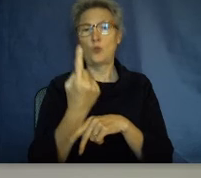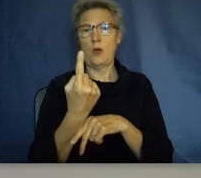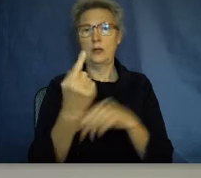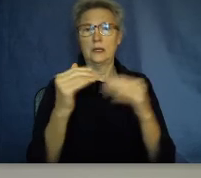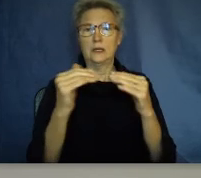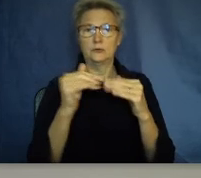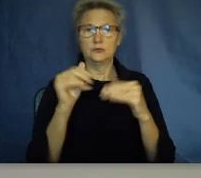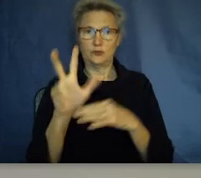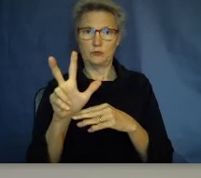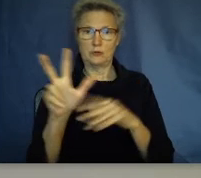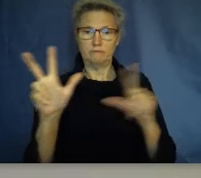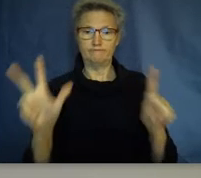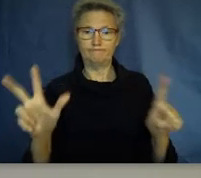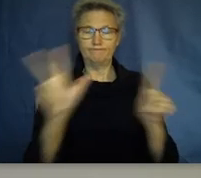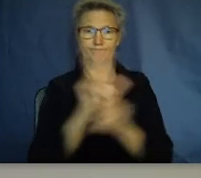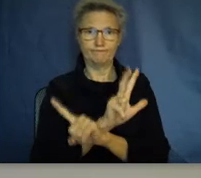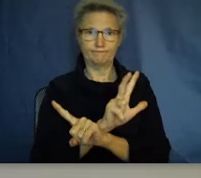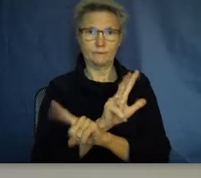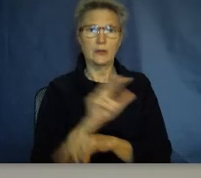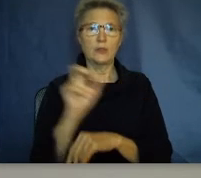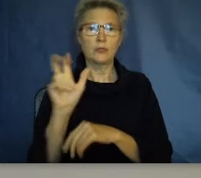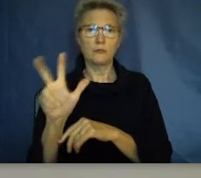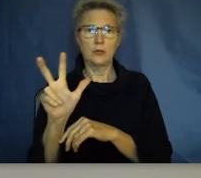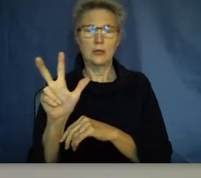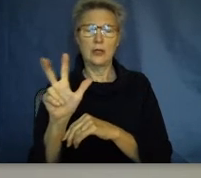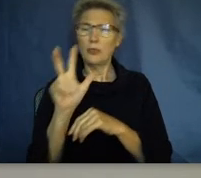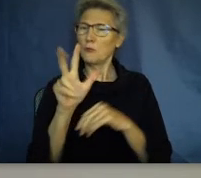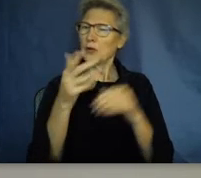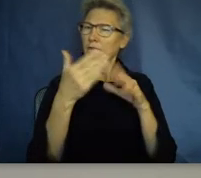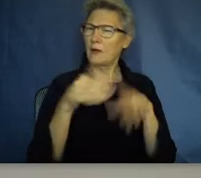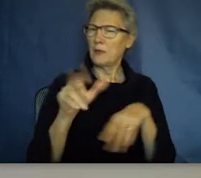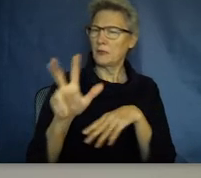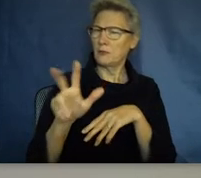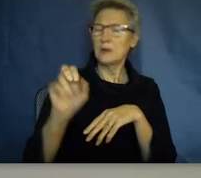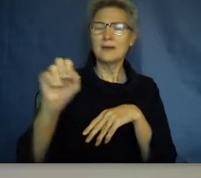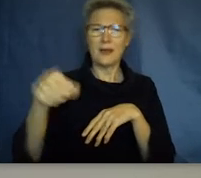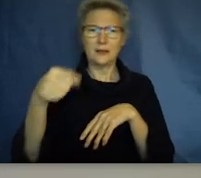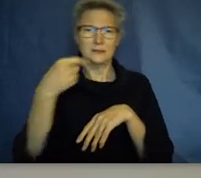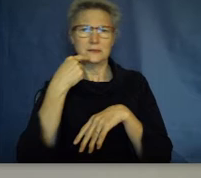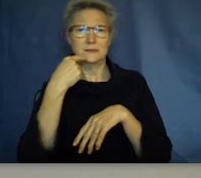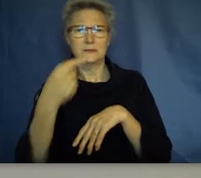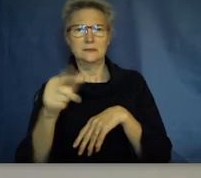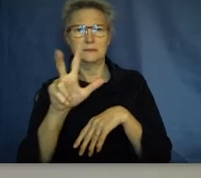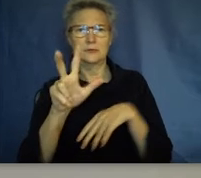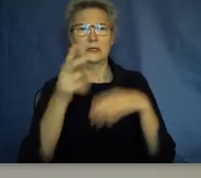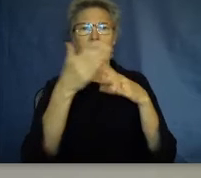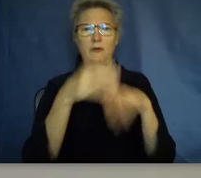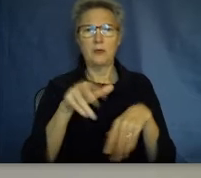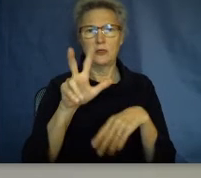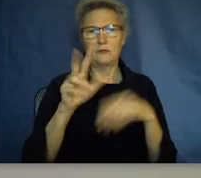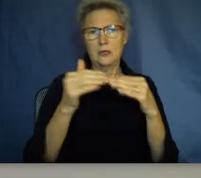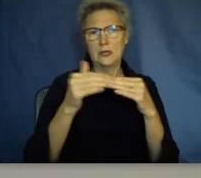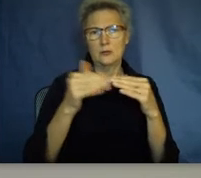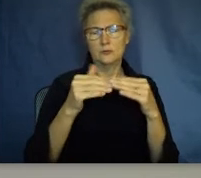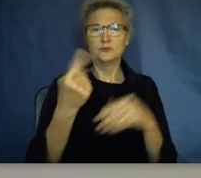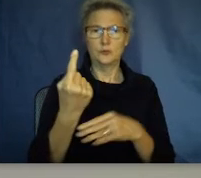equals 3. Or I could think, is 3 divisible by 3? And yes, I could say, yes,